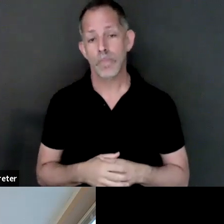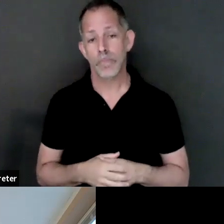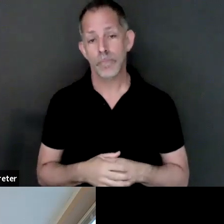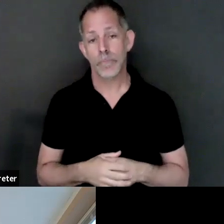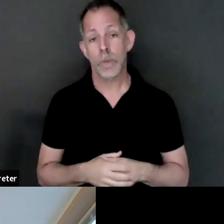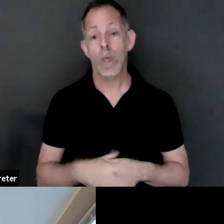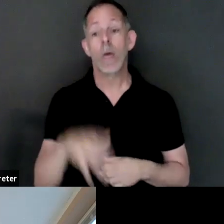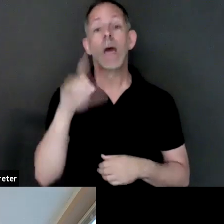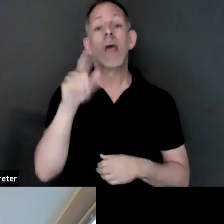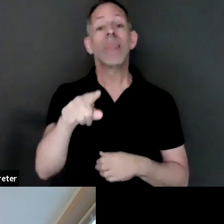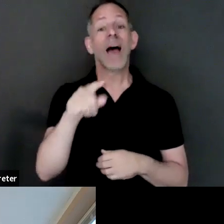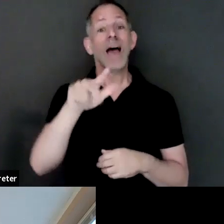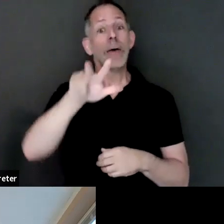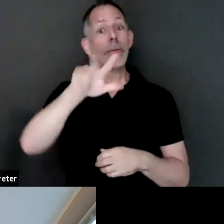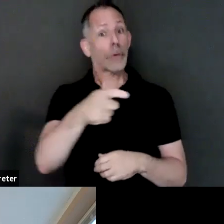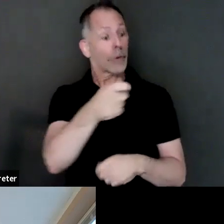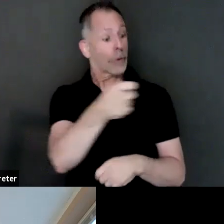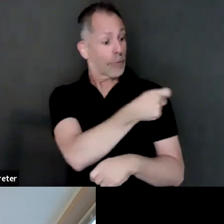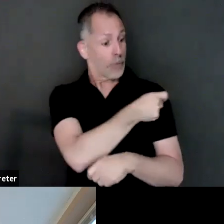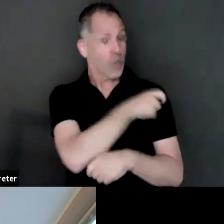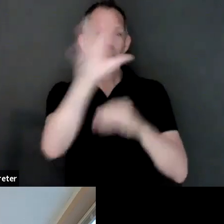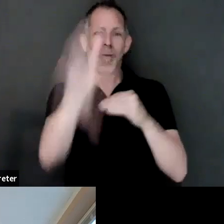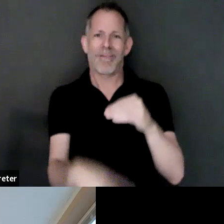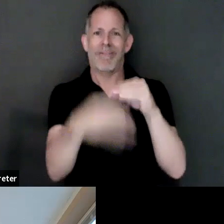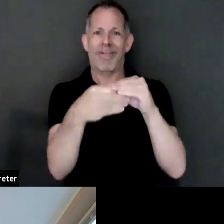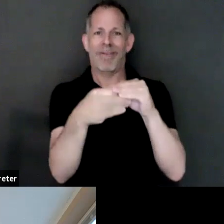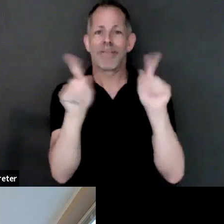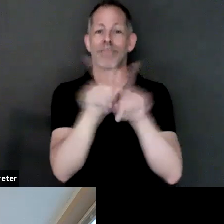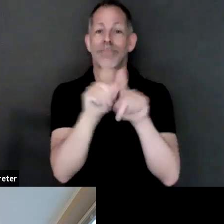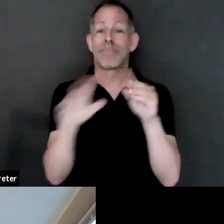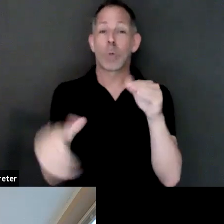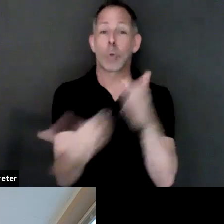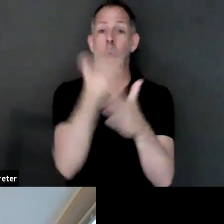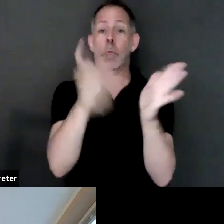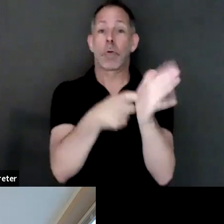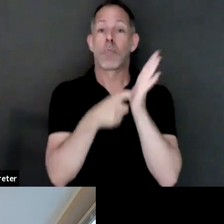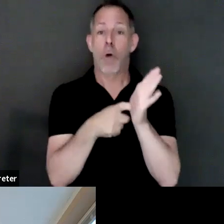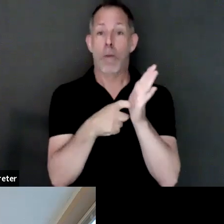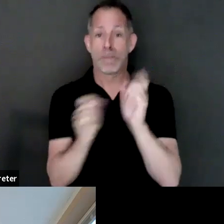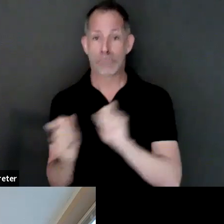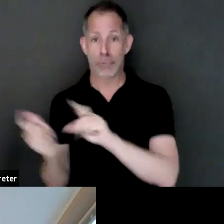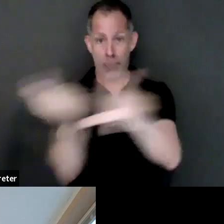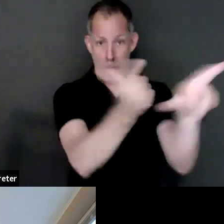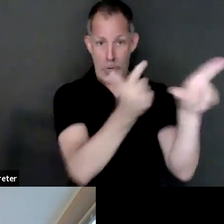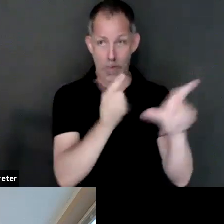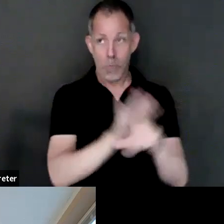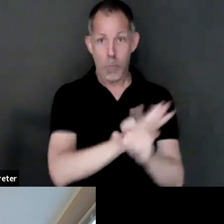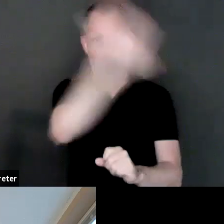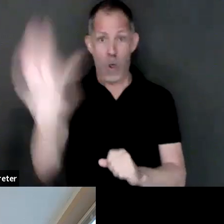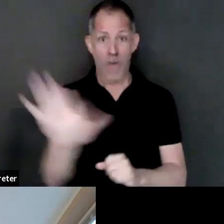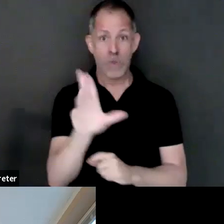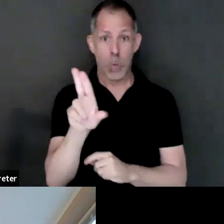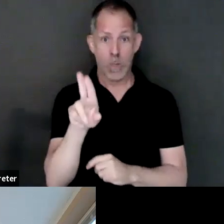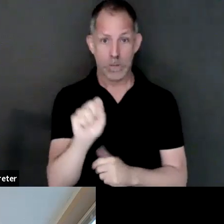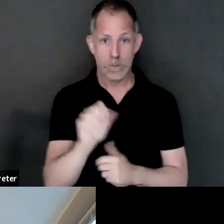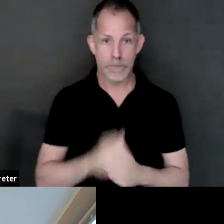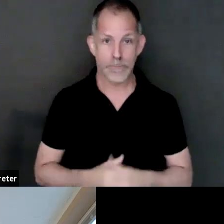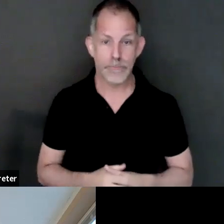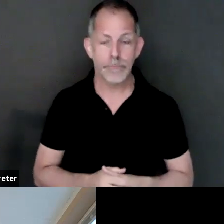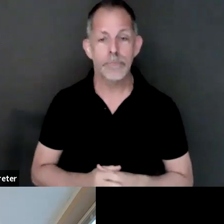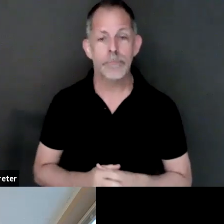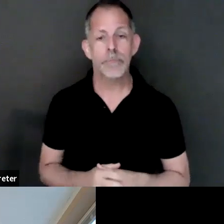please do so. COVID-19 is a very nasty disease. Even though many are not affected, those that